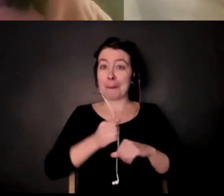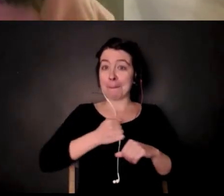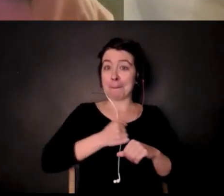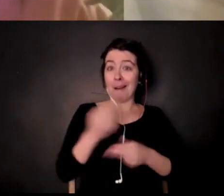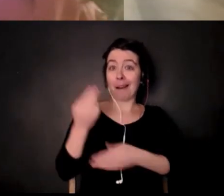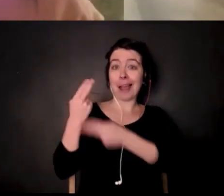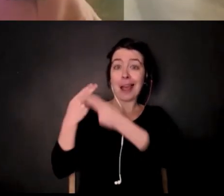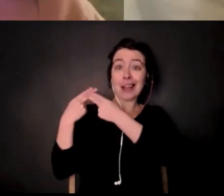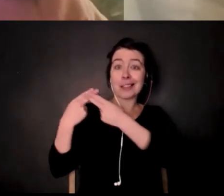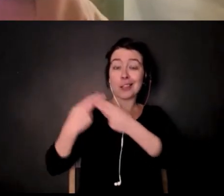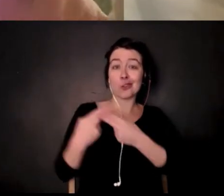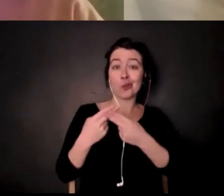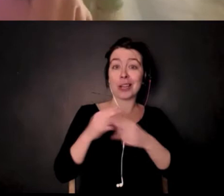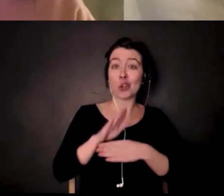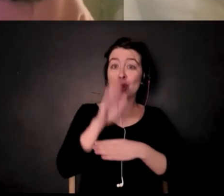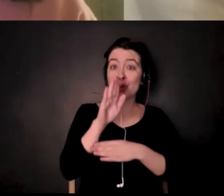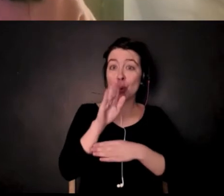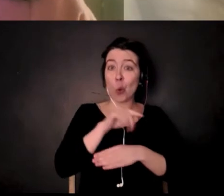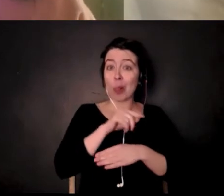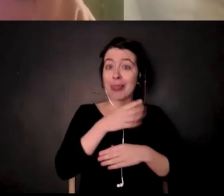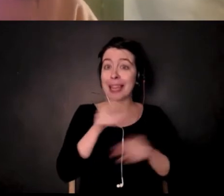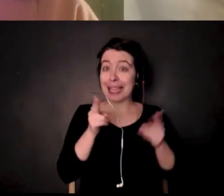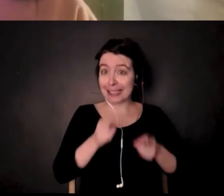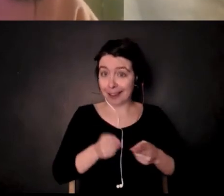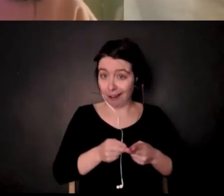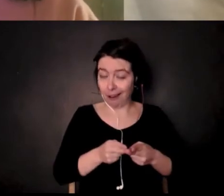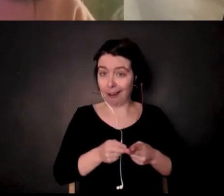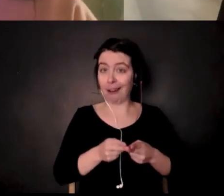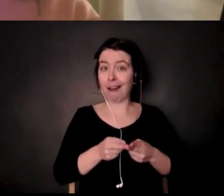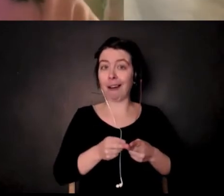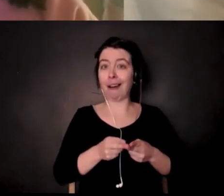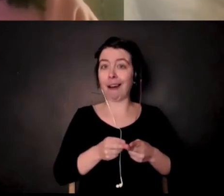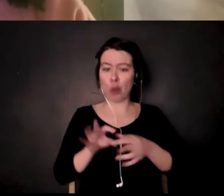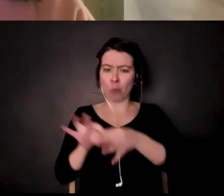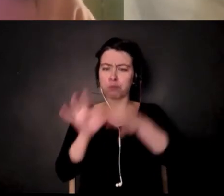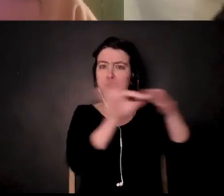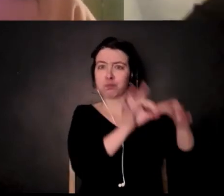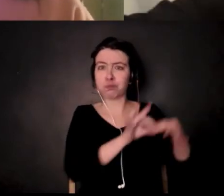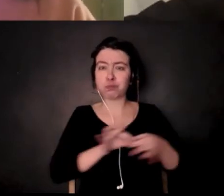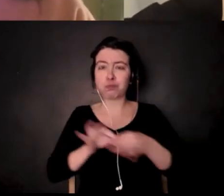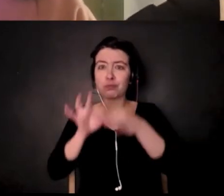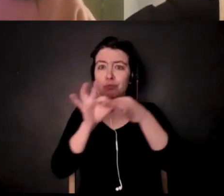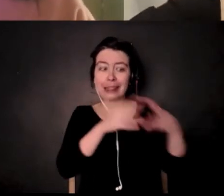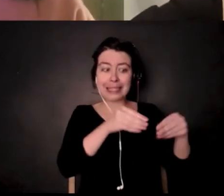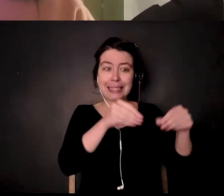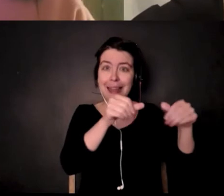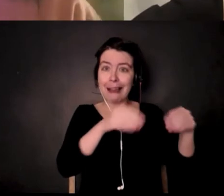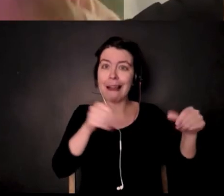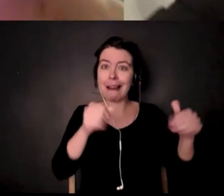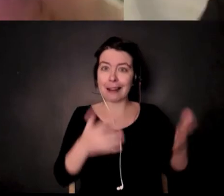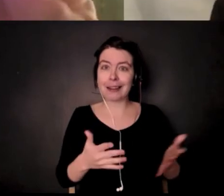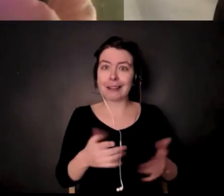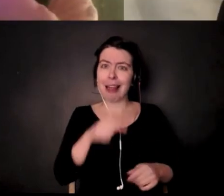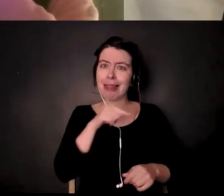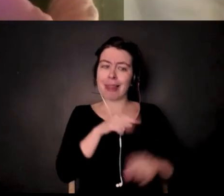the hell did she come to find this? And it's like incredible that she did this research.